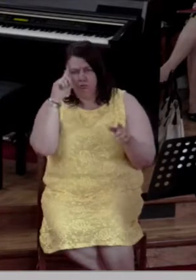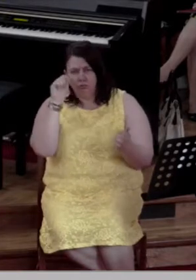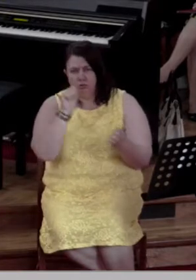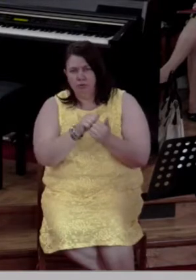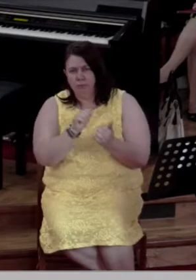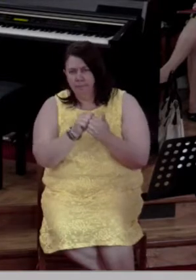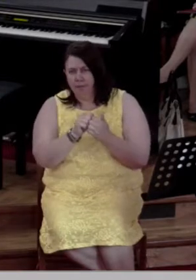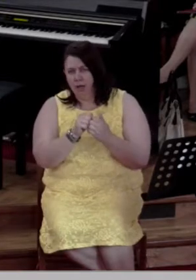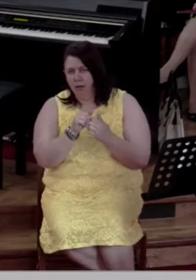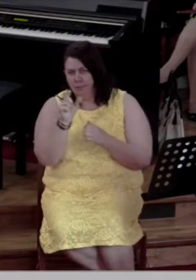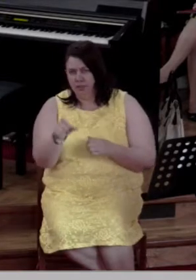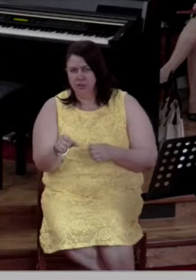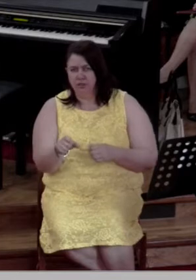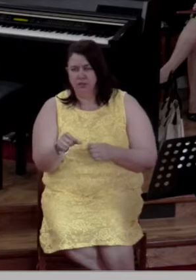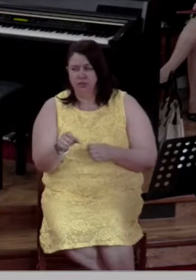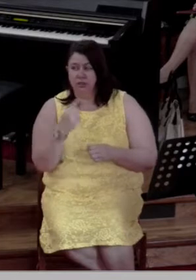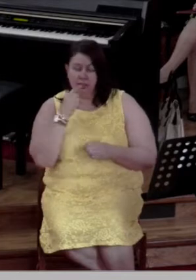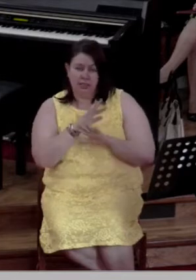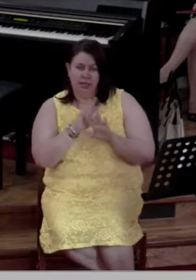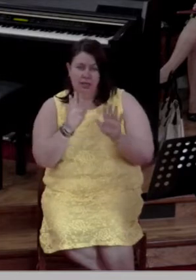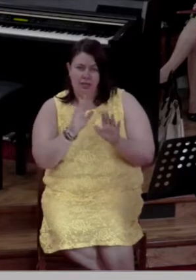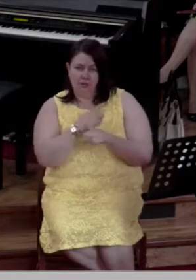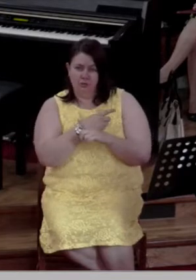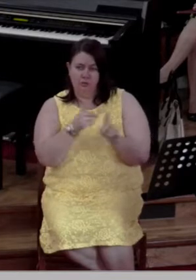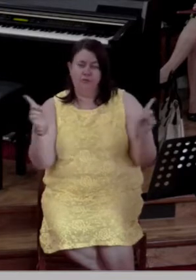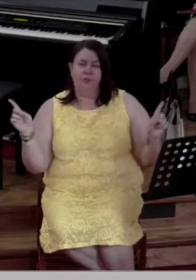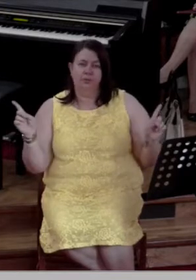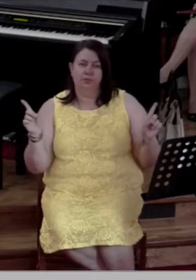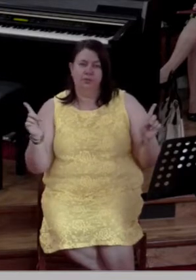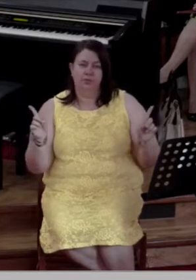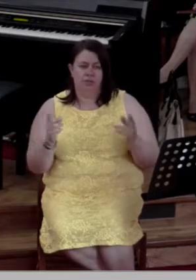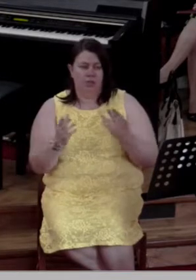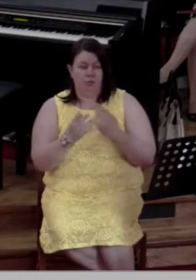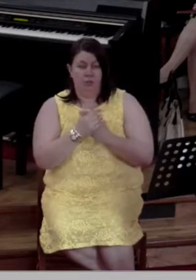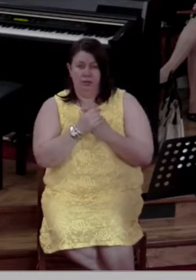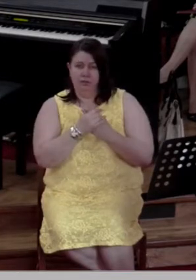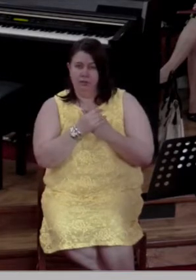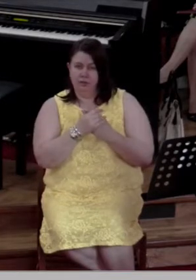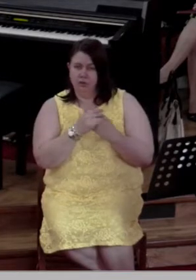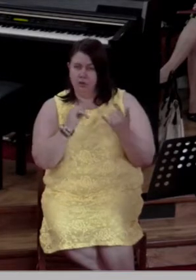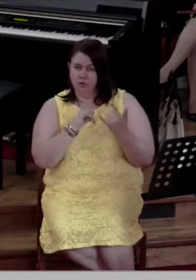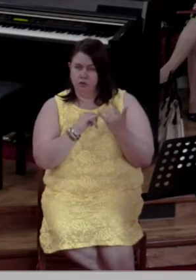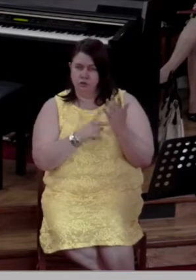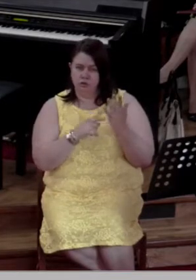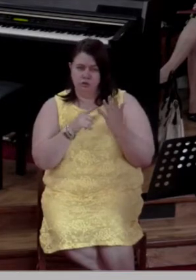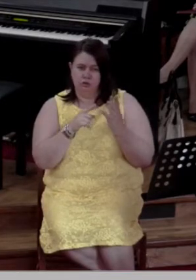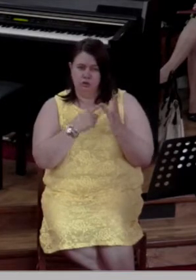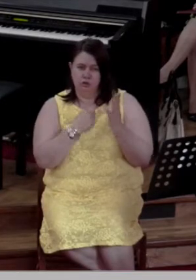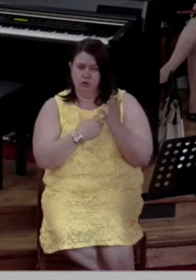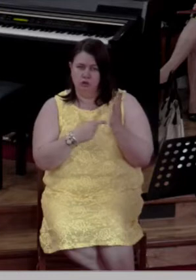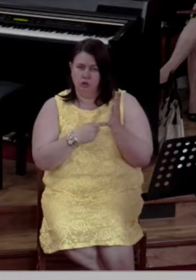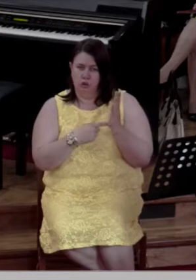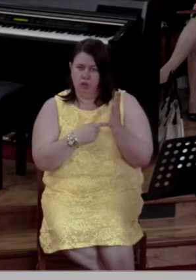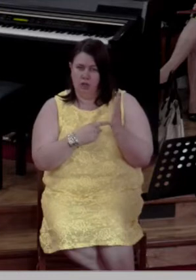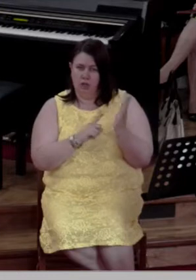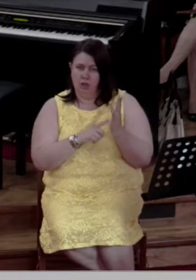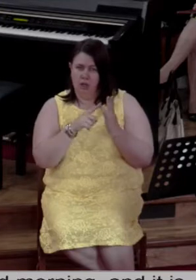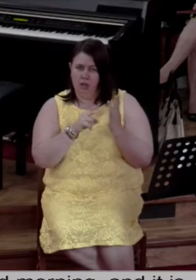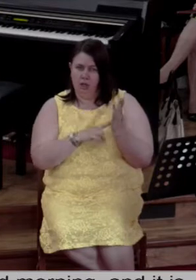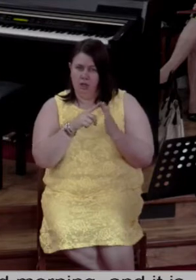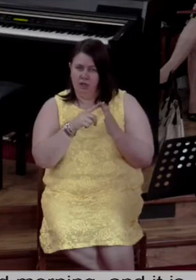ago, and he sends his regards to all of you. And I also had lunch with Stuart Love, who left us just about a year and a half ago,